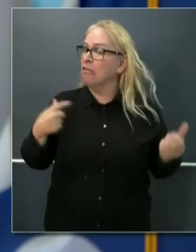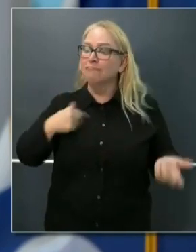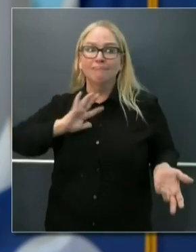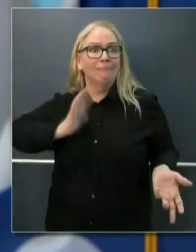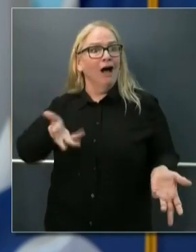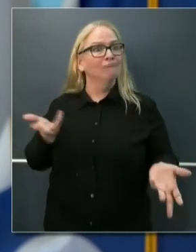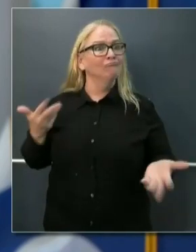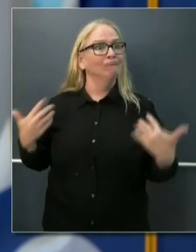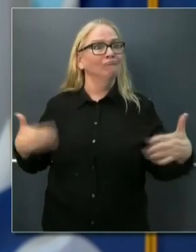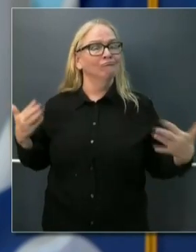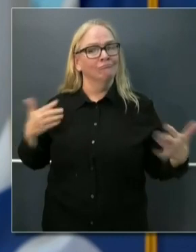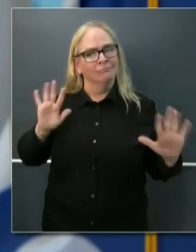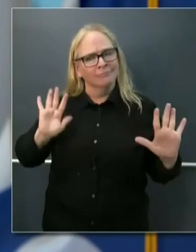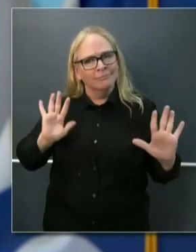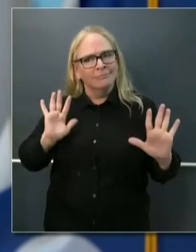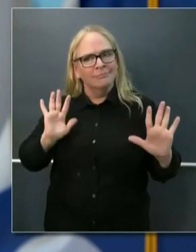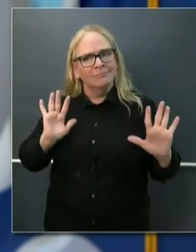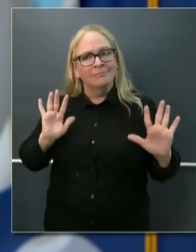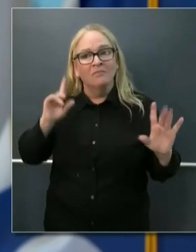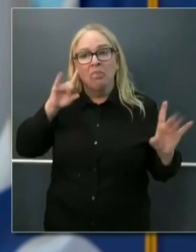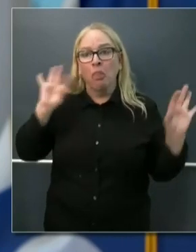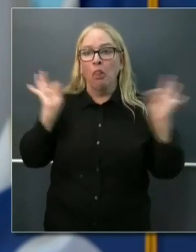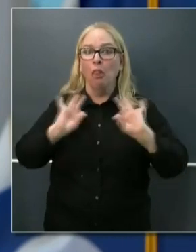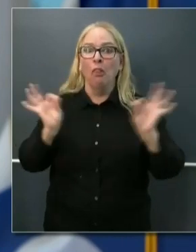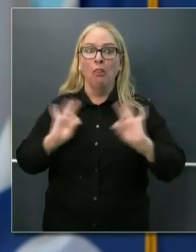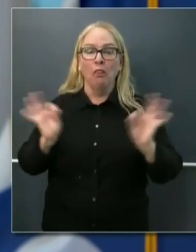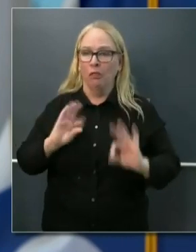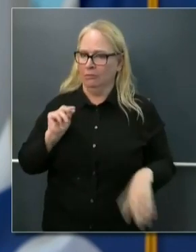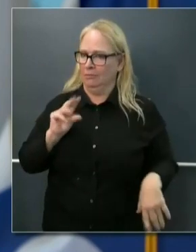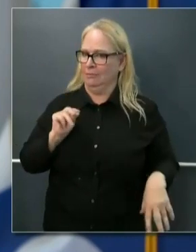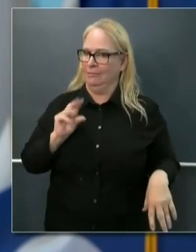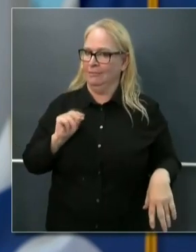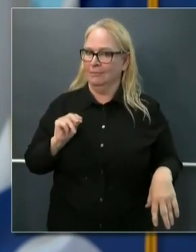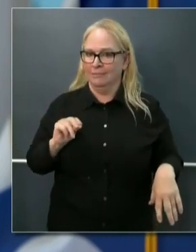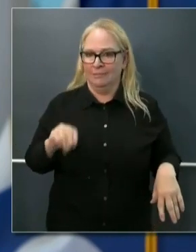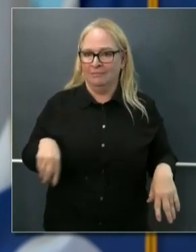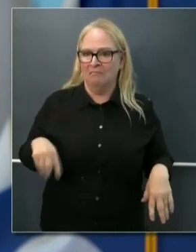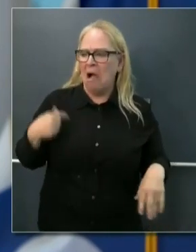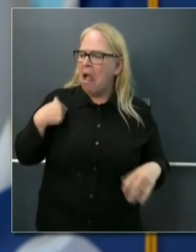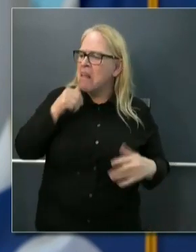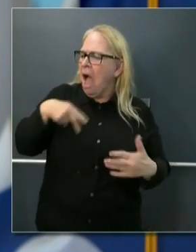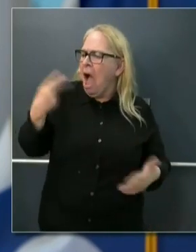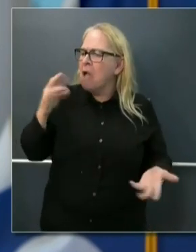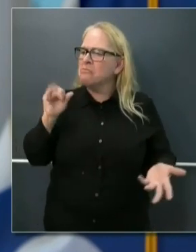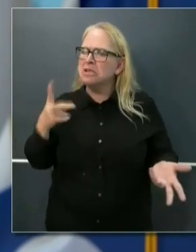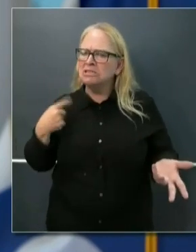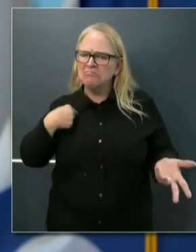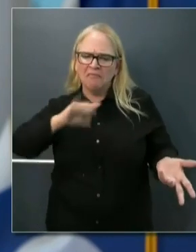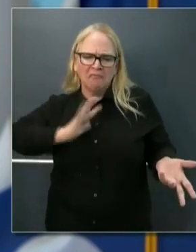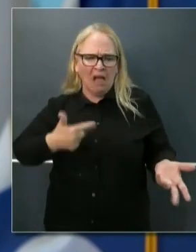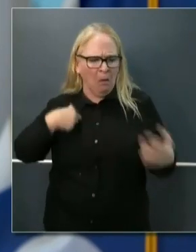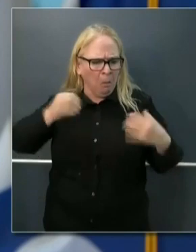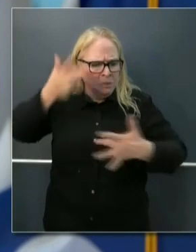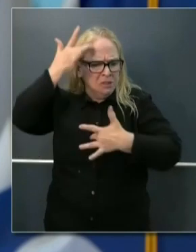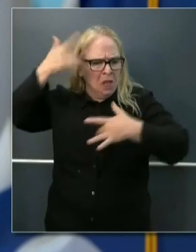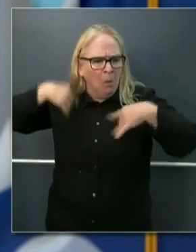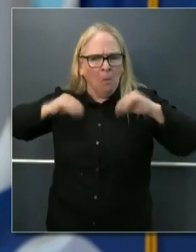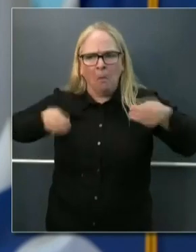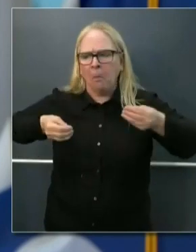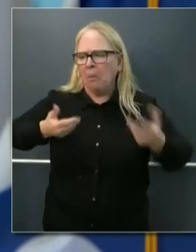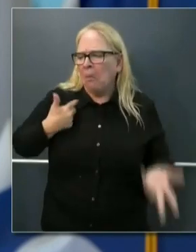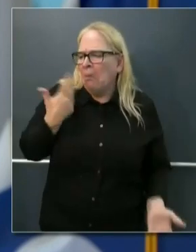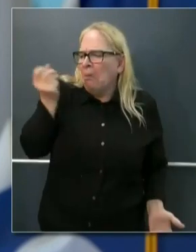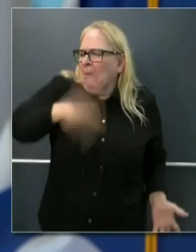and you are somehow not necessarily at high risk this disease, I want to remind you there